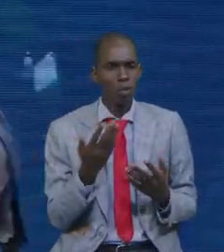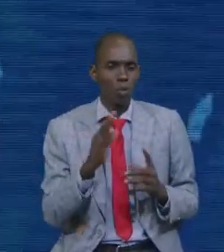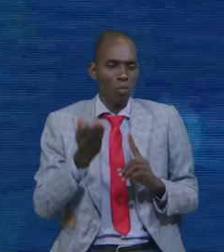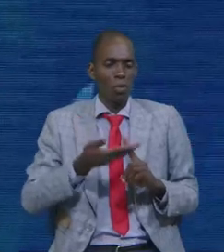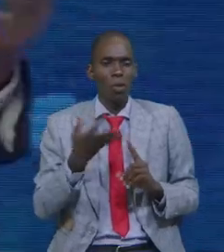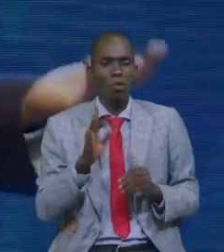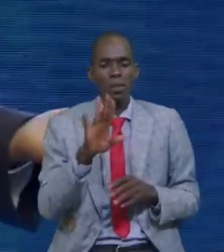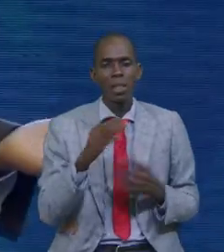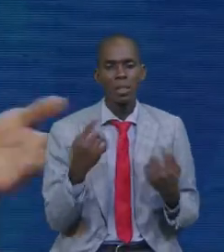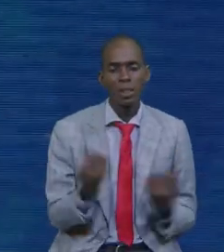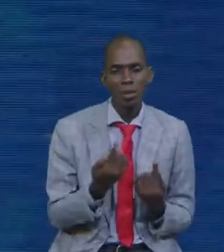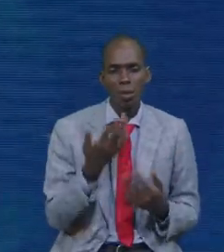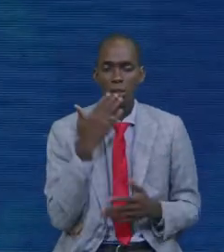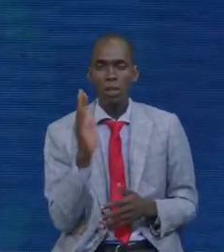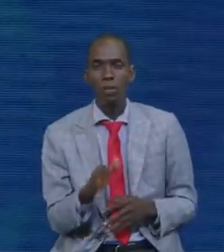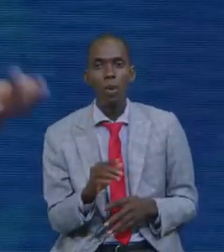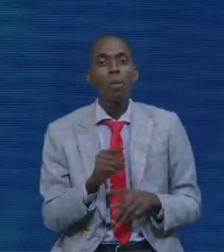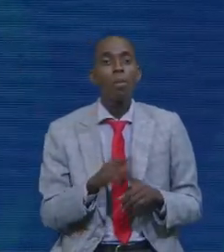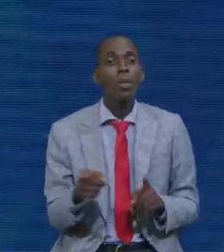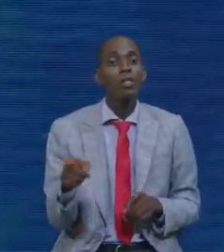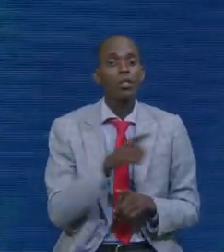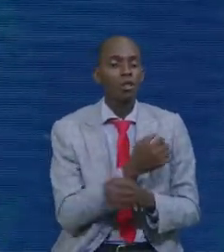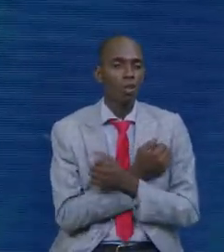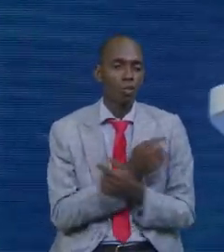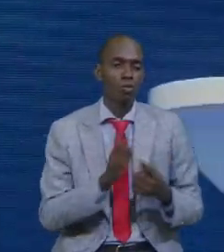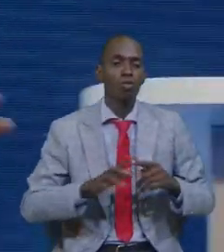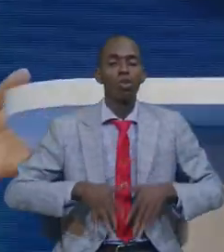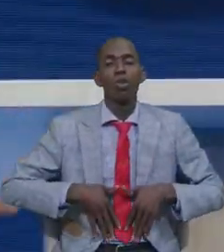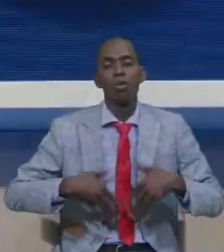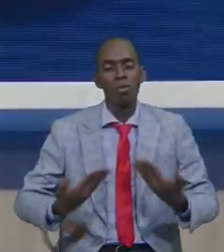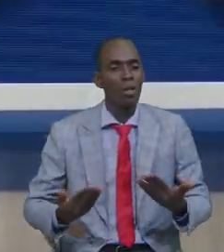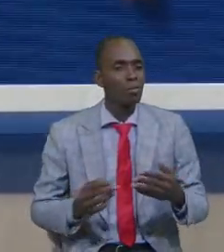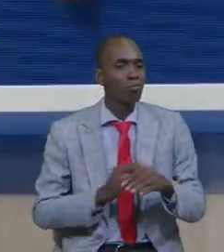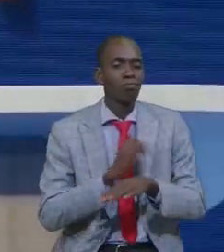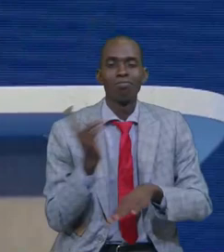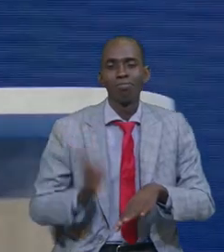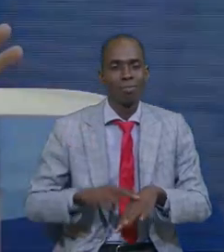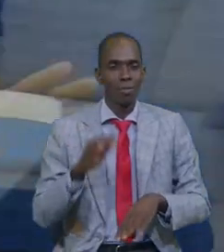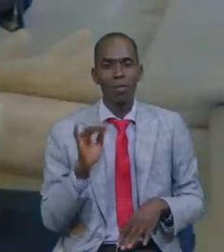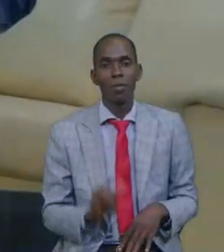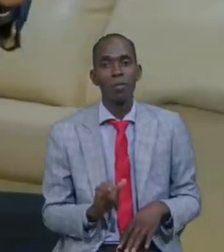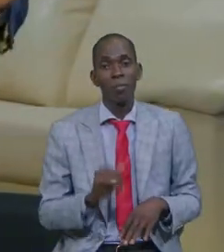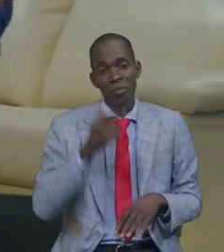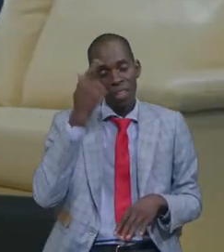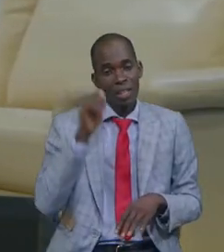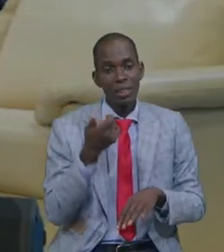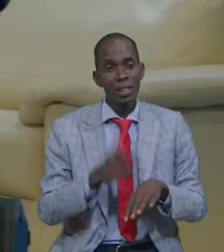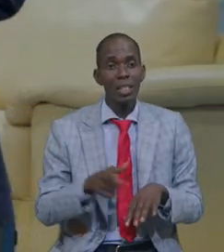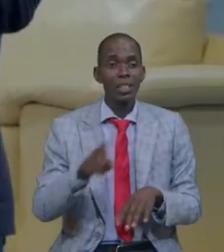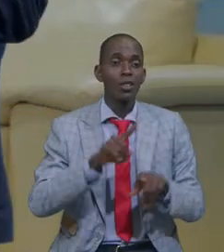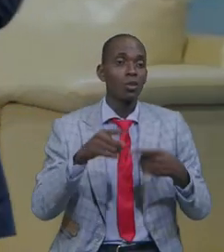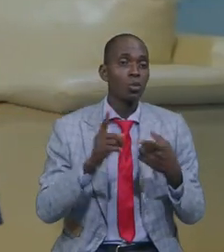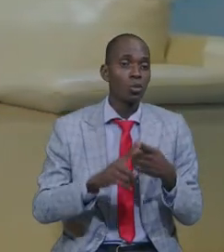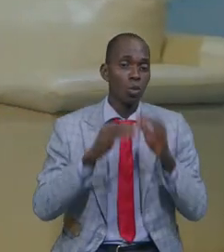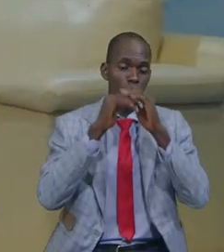confession is their normal habit. Because anytime they go to the house of worship,